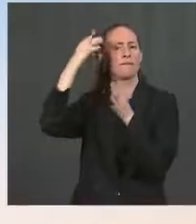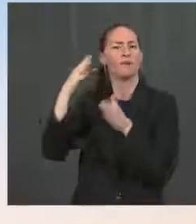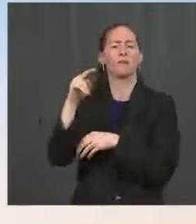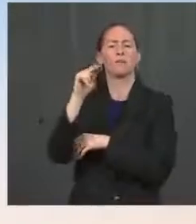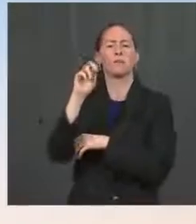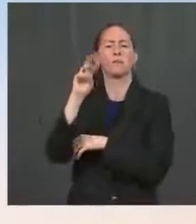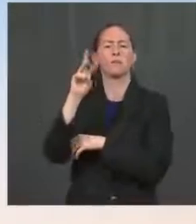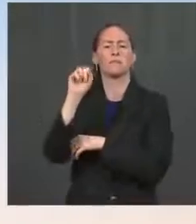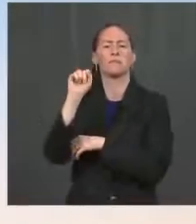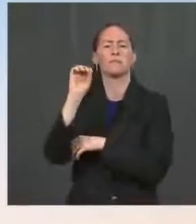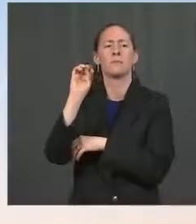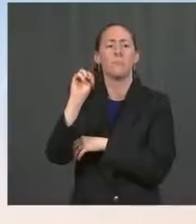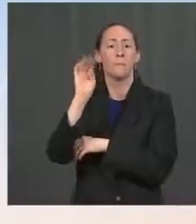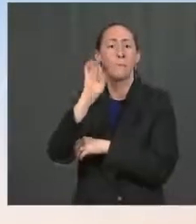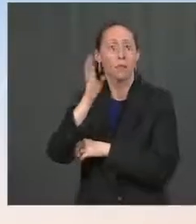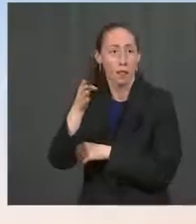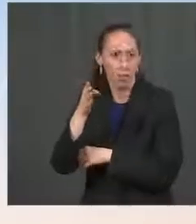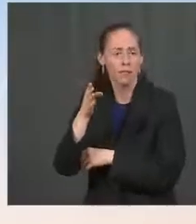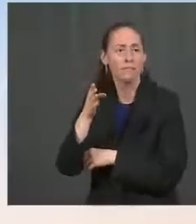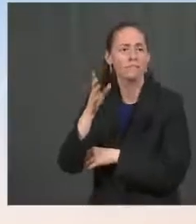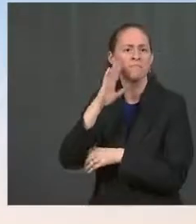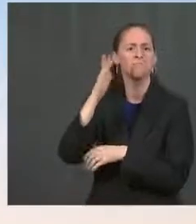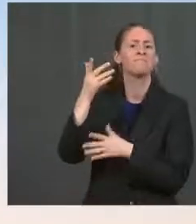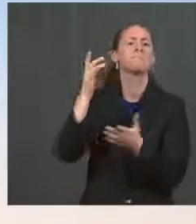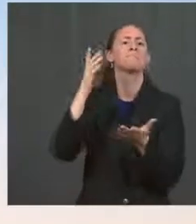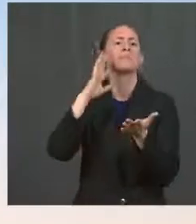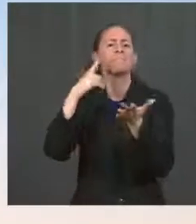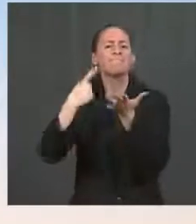new restrictions on that. Why does he think it's important to